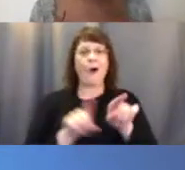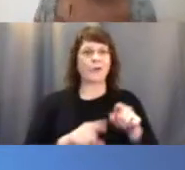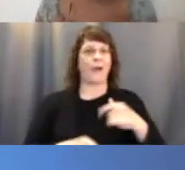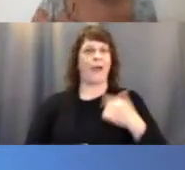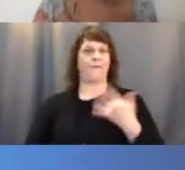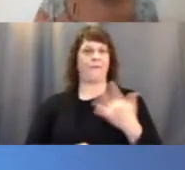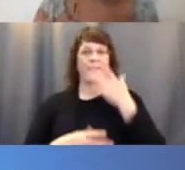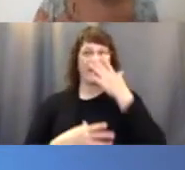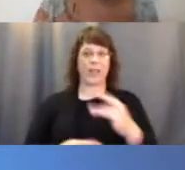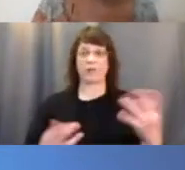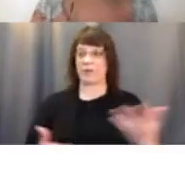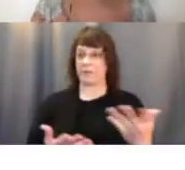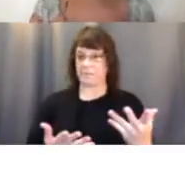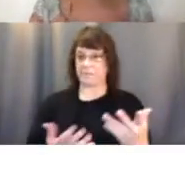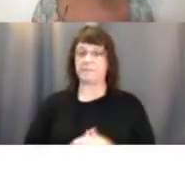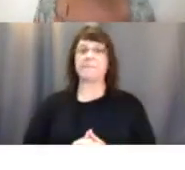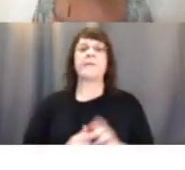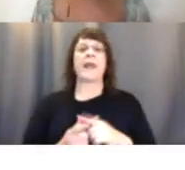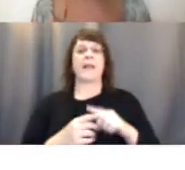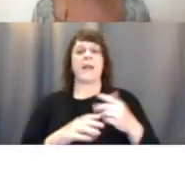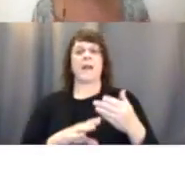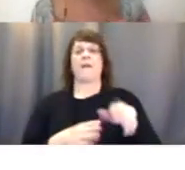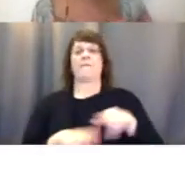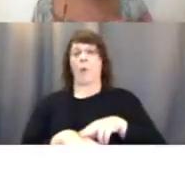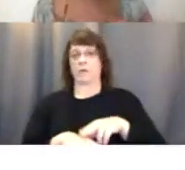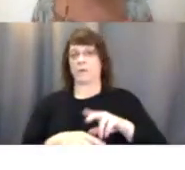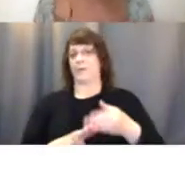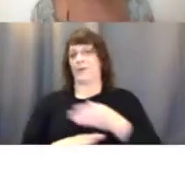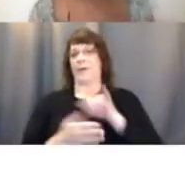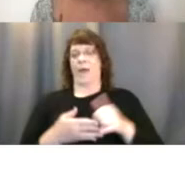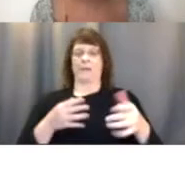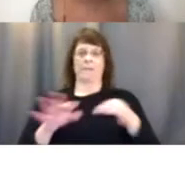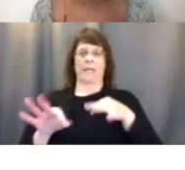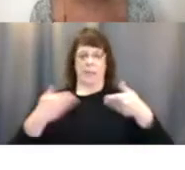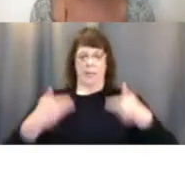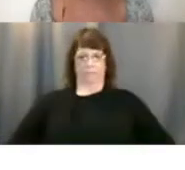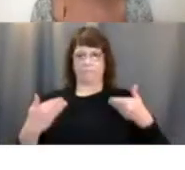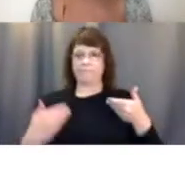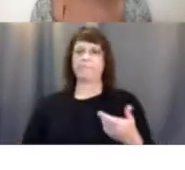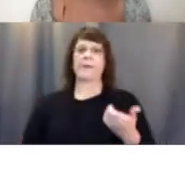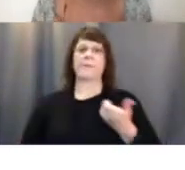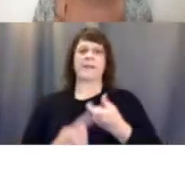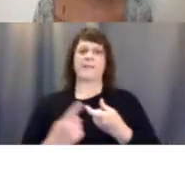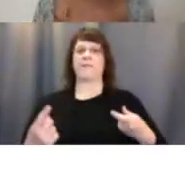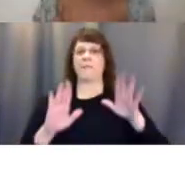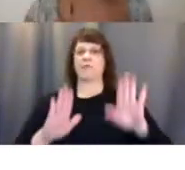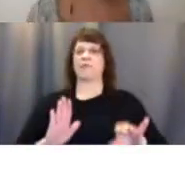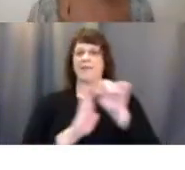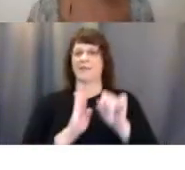neuroscience. And of course, before that, I will tell you a little bit more about me. So I'm from the great old state of